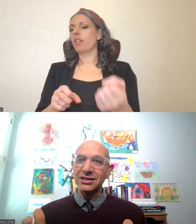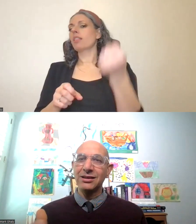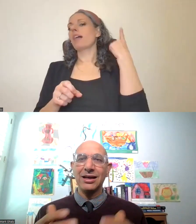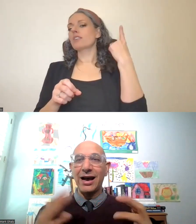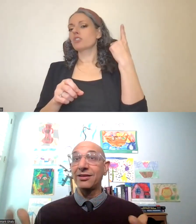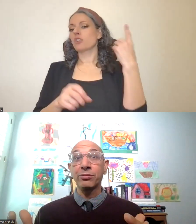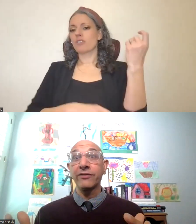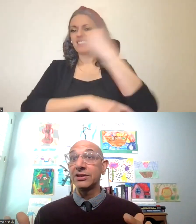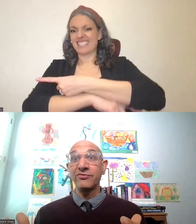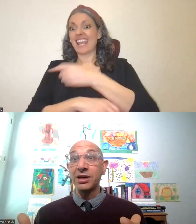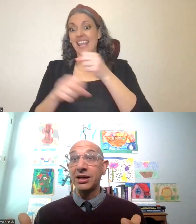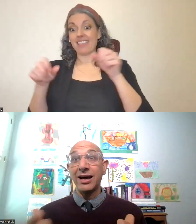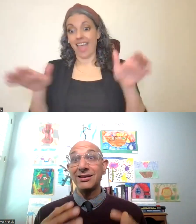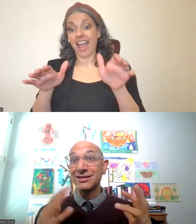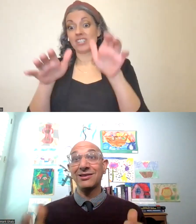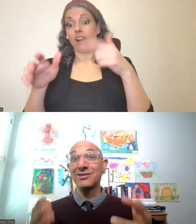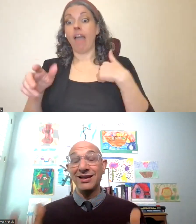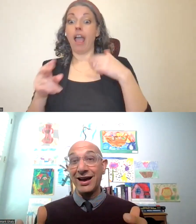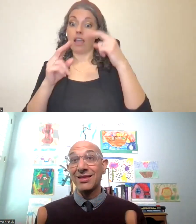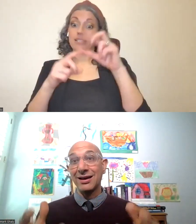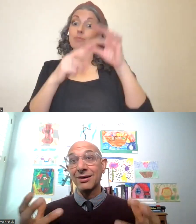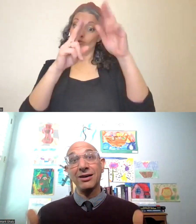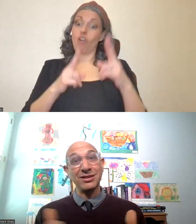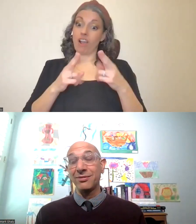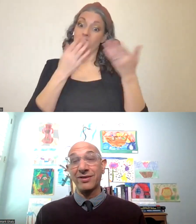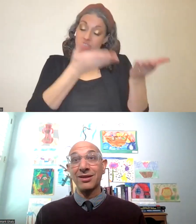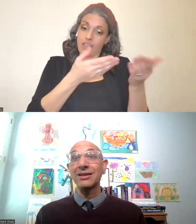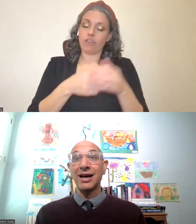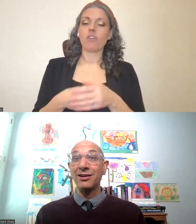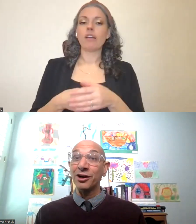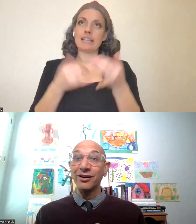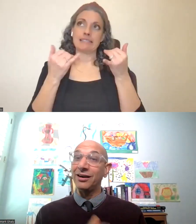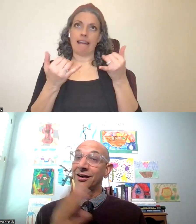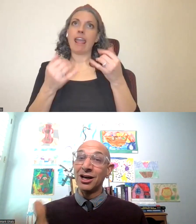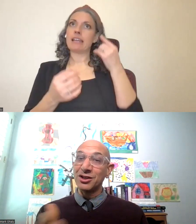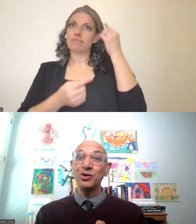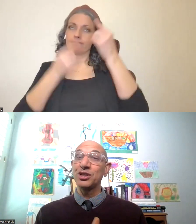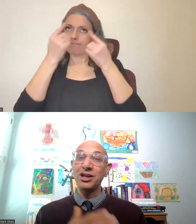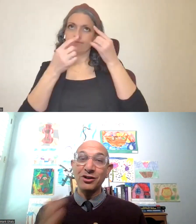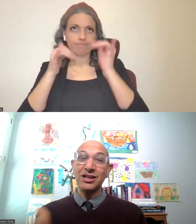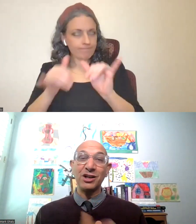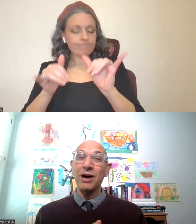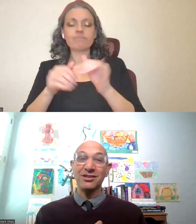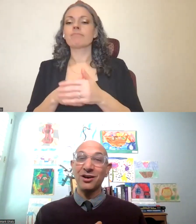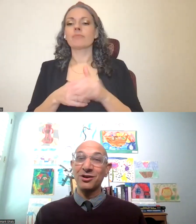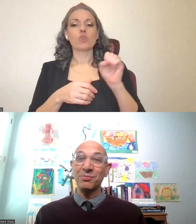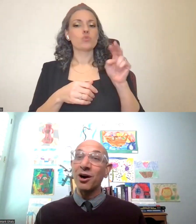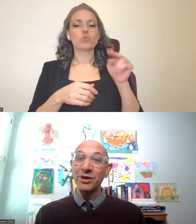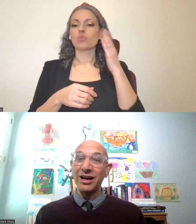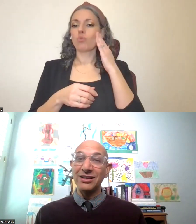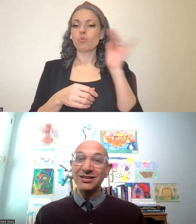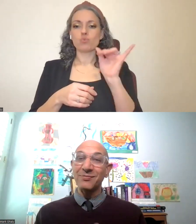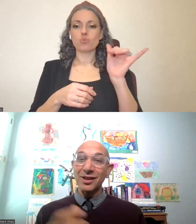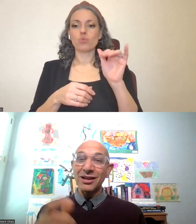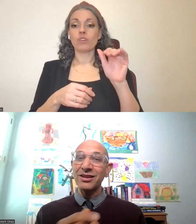of Action that I had the privilege of being at, and still today, think about some of the things I learned, and Susan knows it, and you ask other